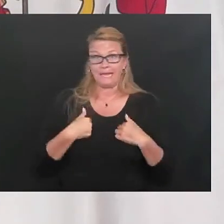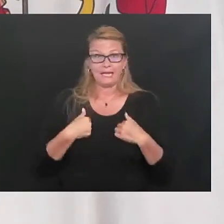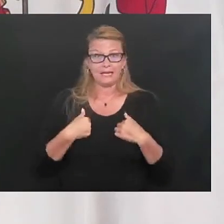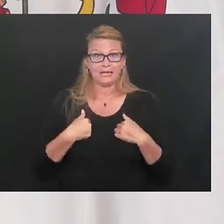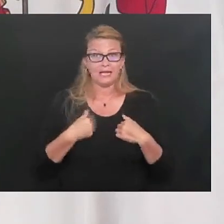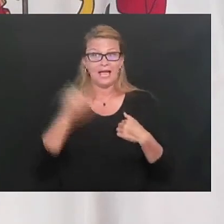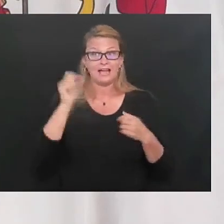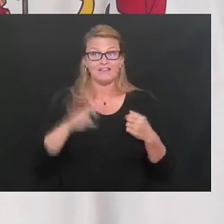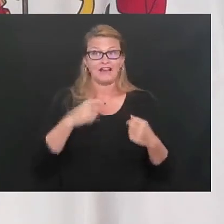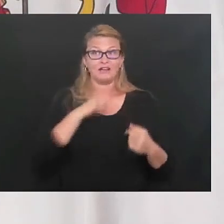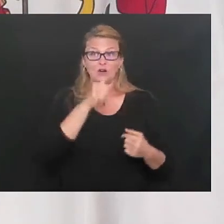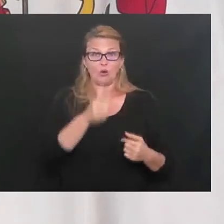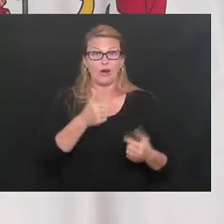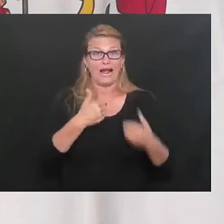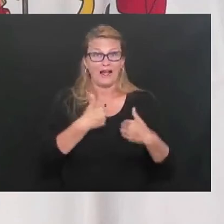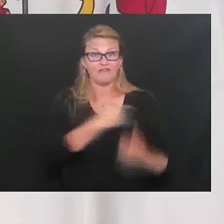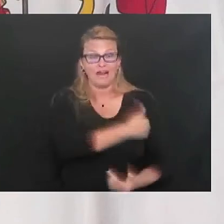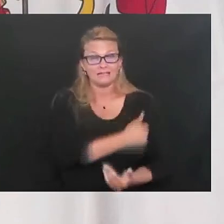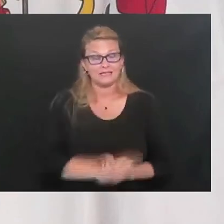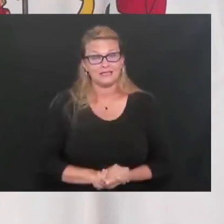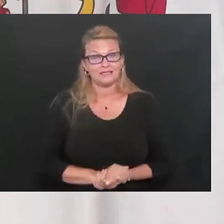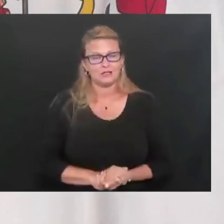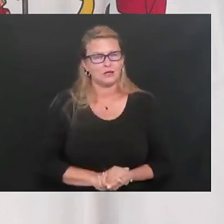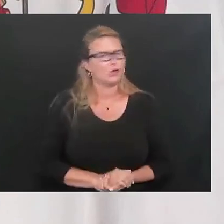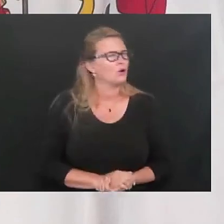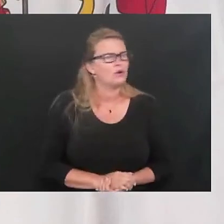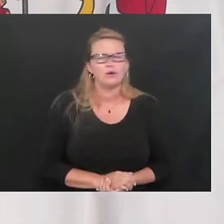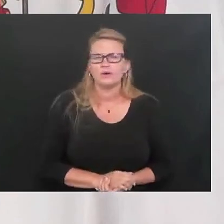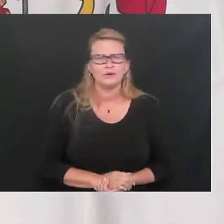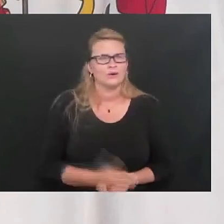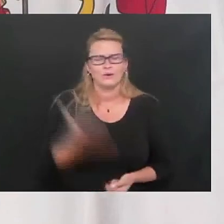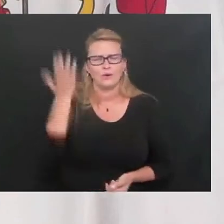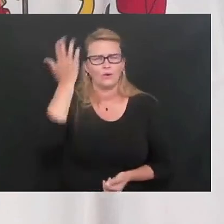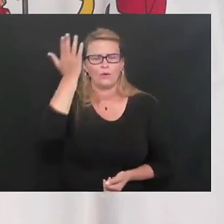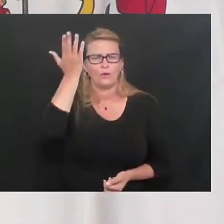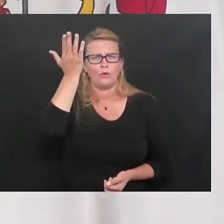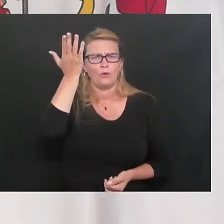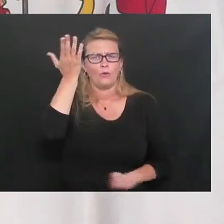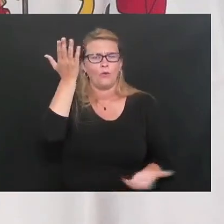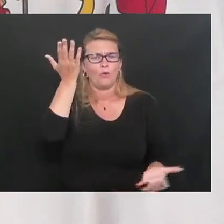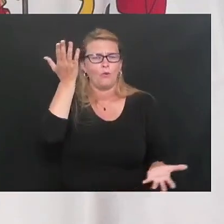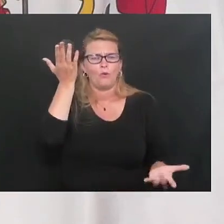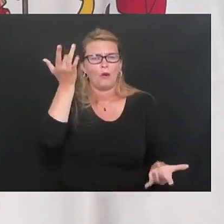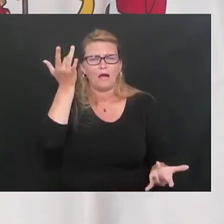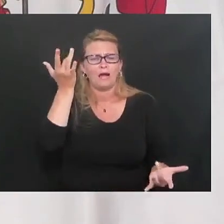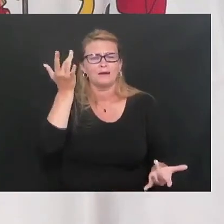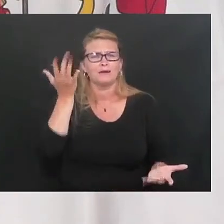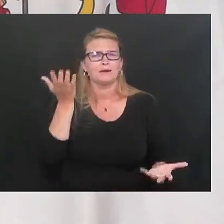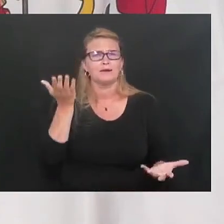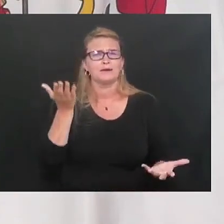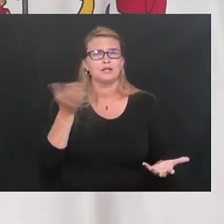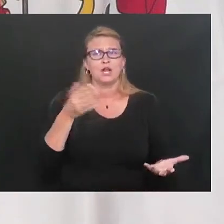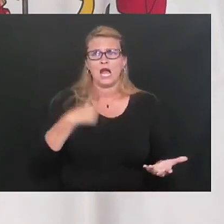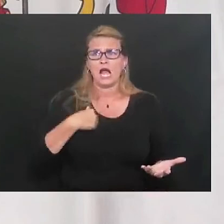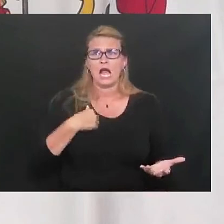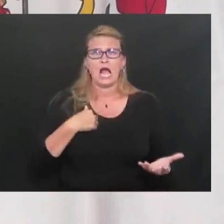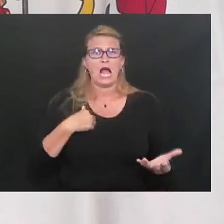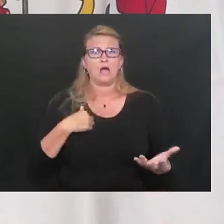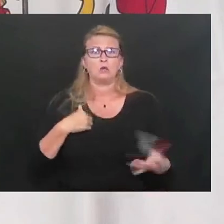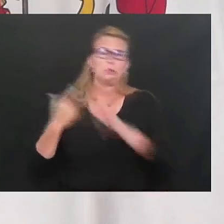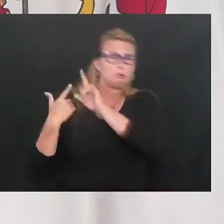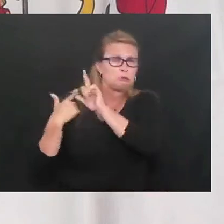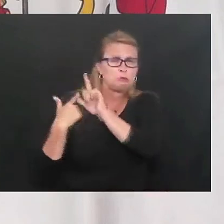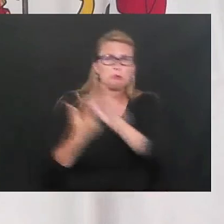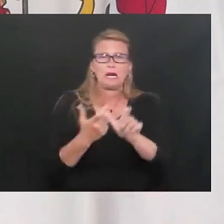take the vaccine, what in the world do you think I would do? I mean, I would run over top of